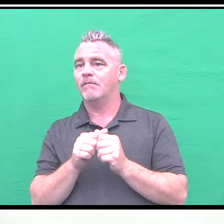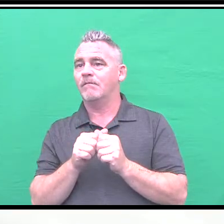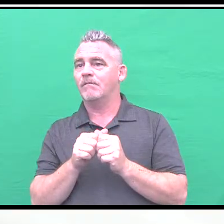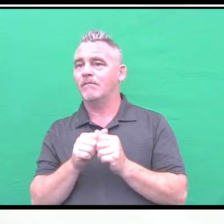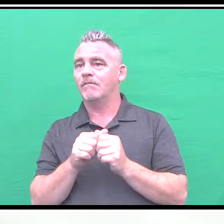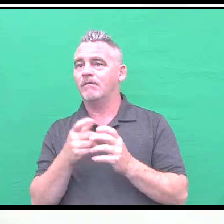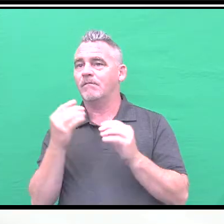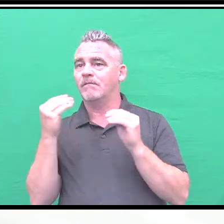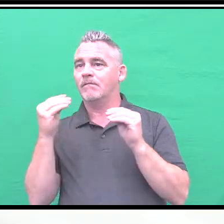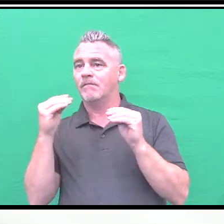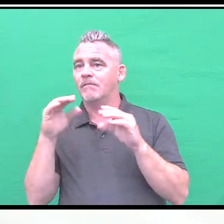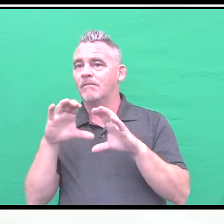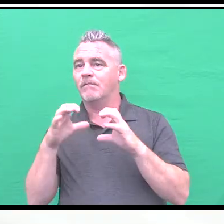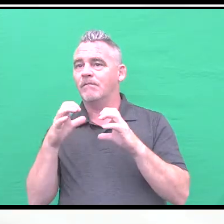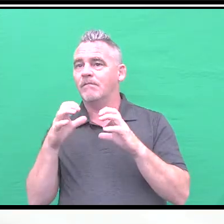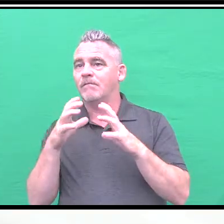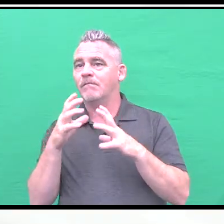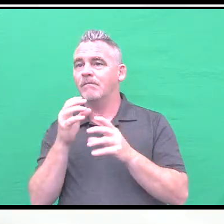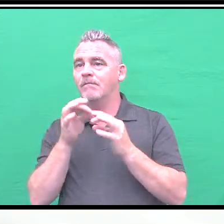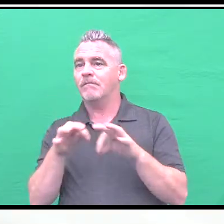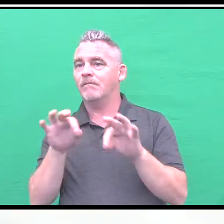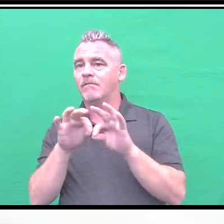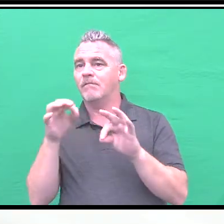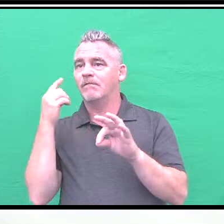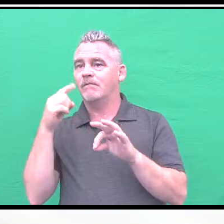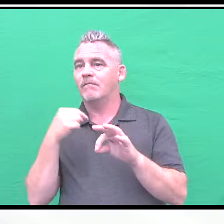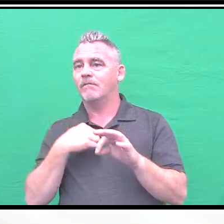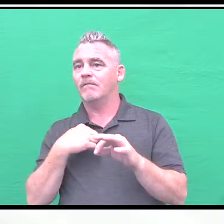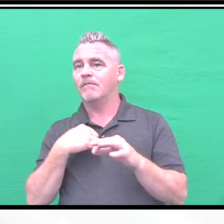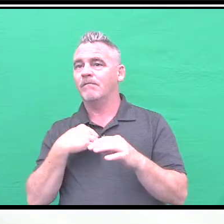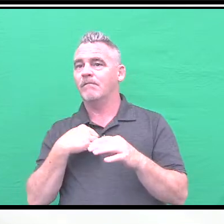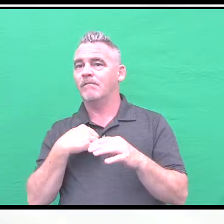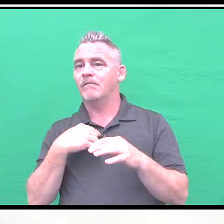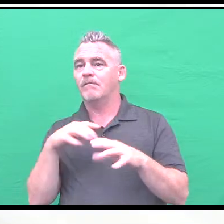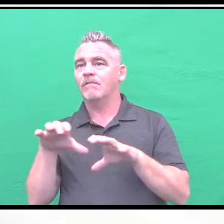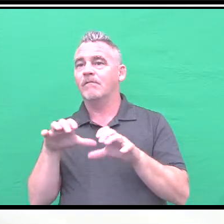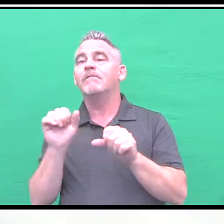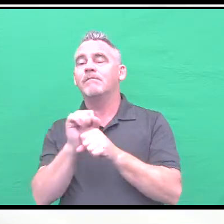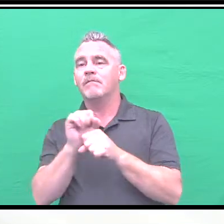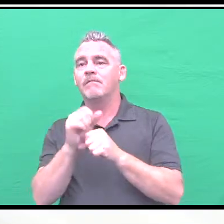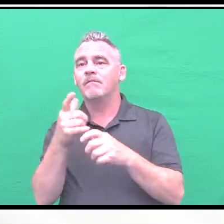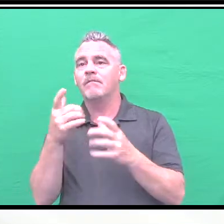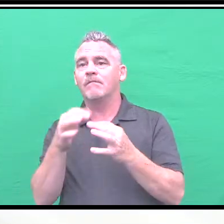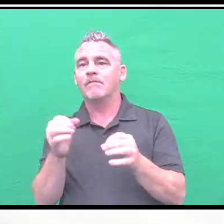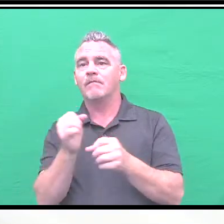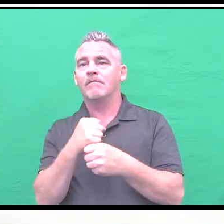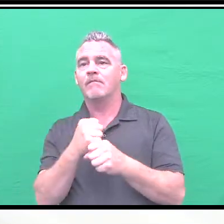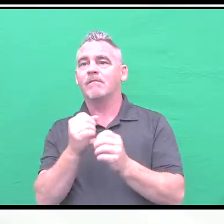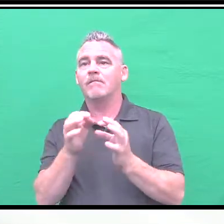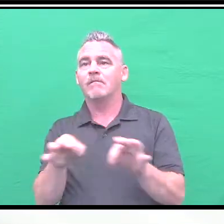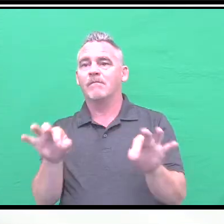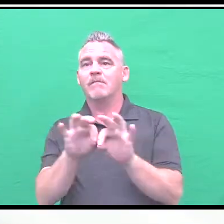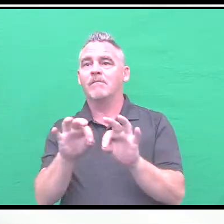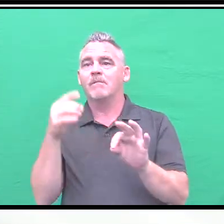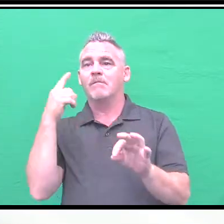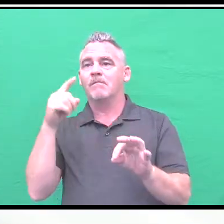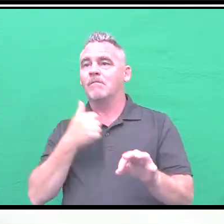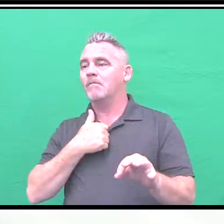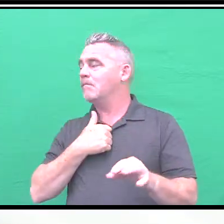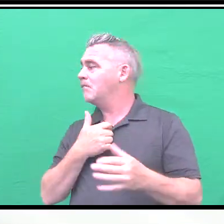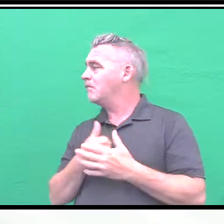really because of the support I received from my department. So thank you. Anyone you want to? Oh, Lisa and my boss,